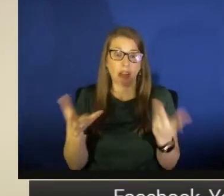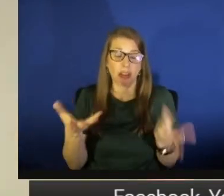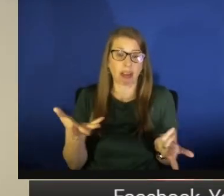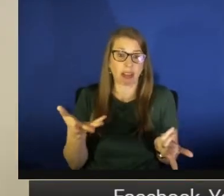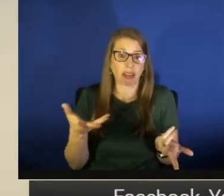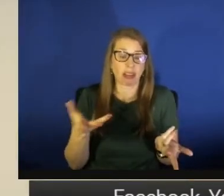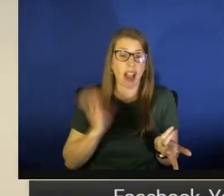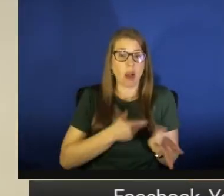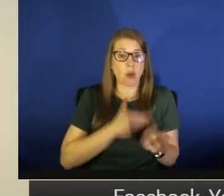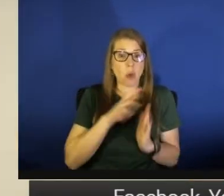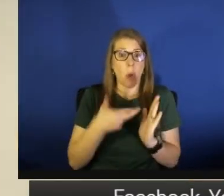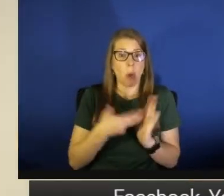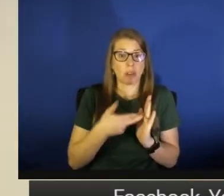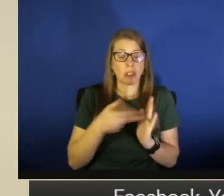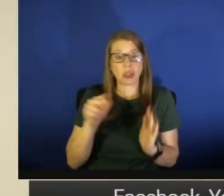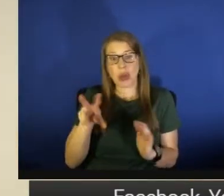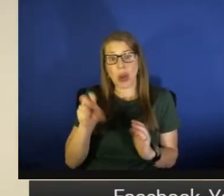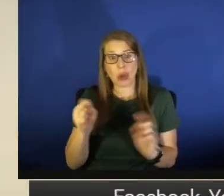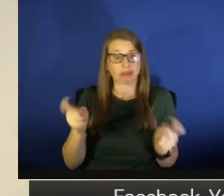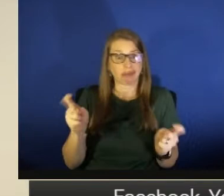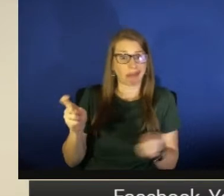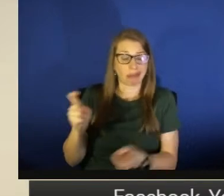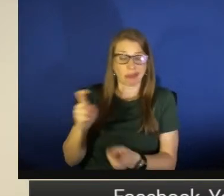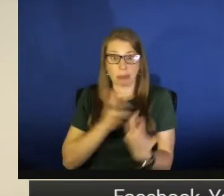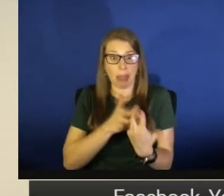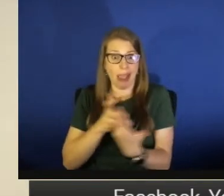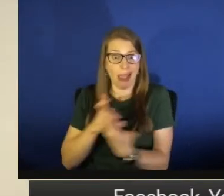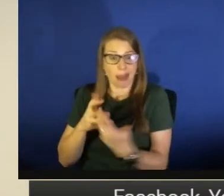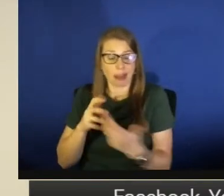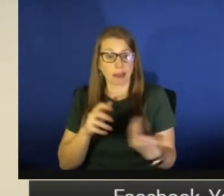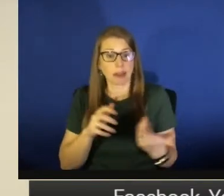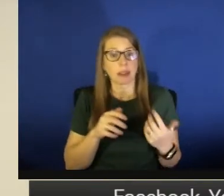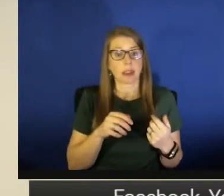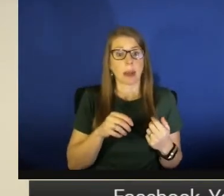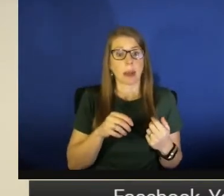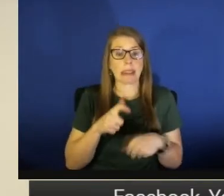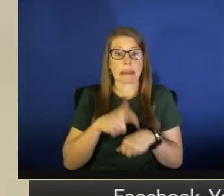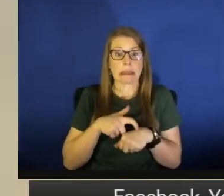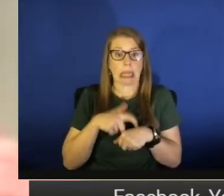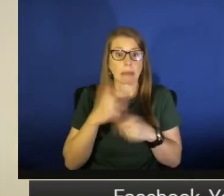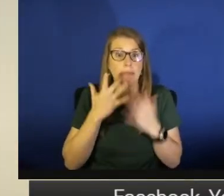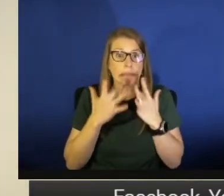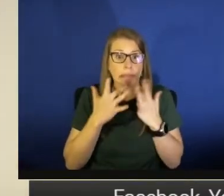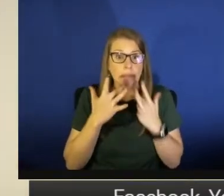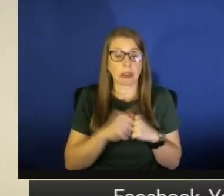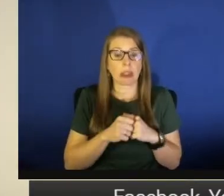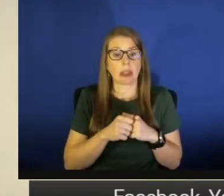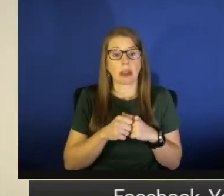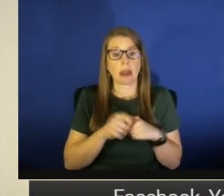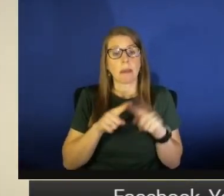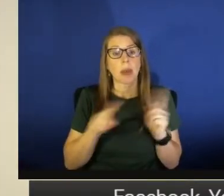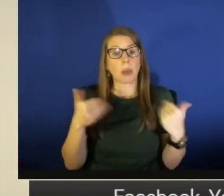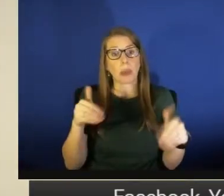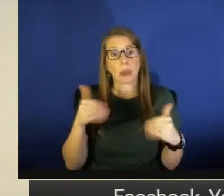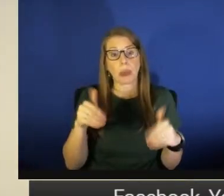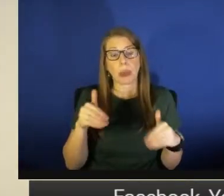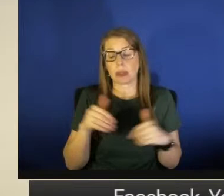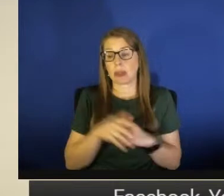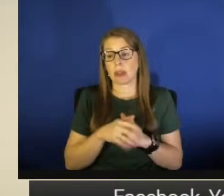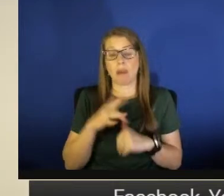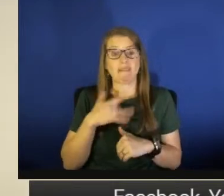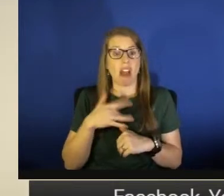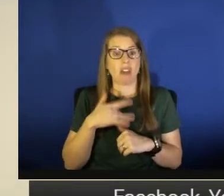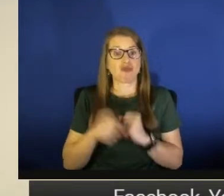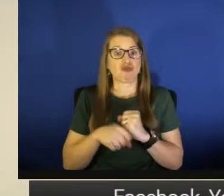anyway. I mean, we're turning news of the day as it happens on very, very tight deadlines. And this really stretched us beyond, I think, something